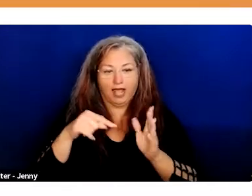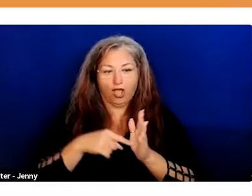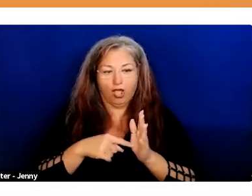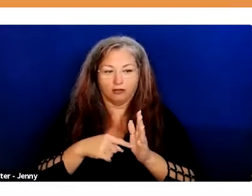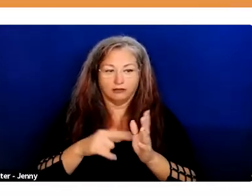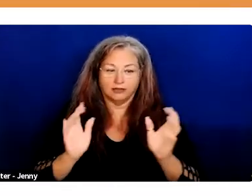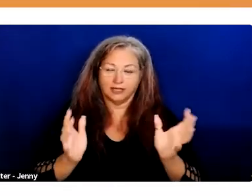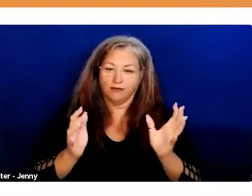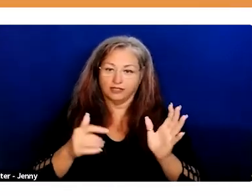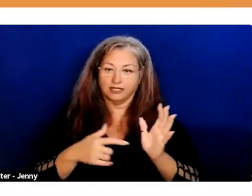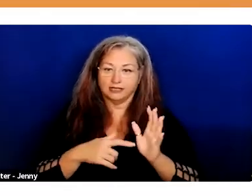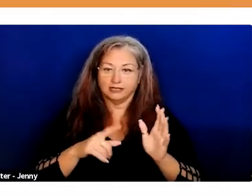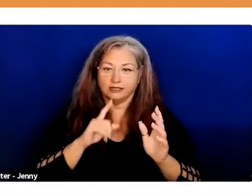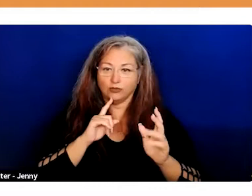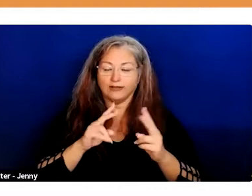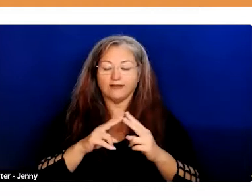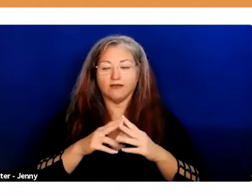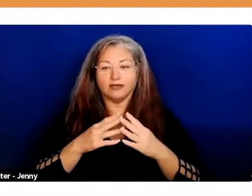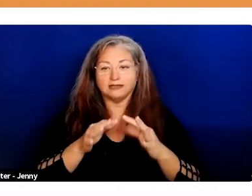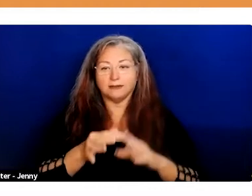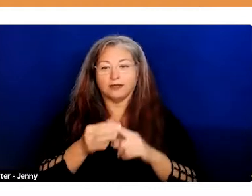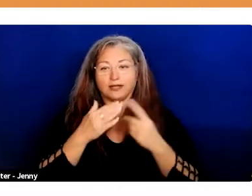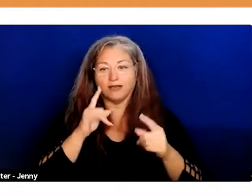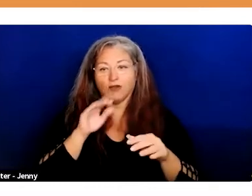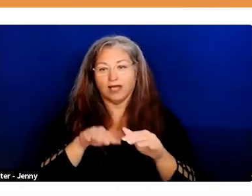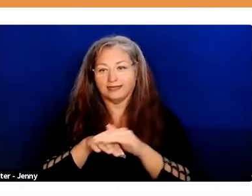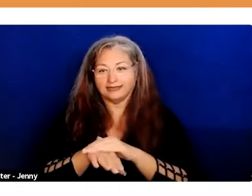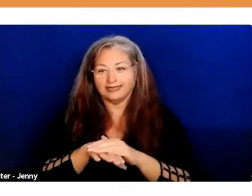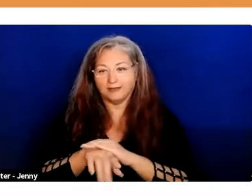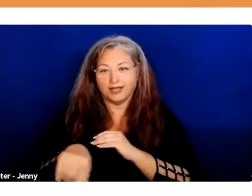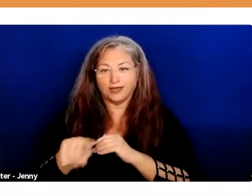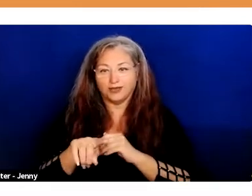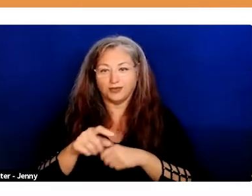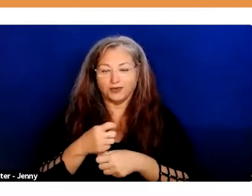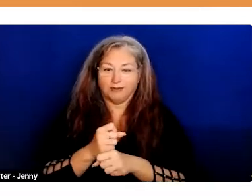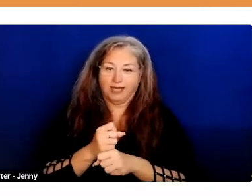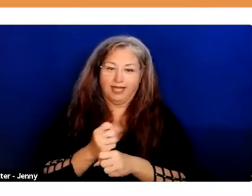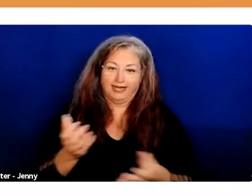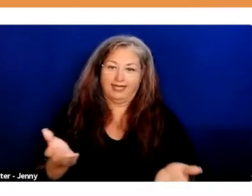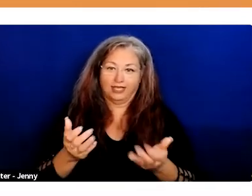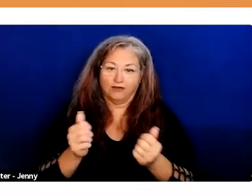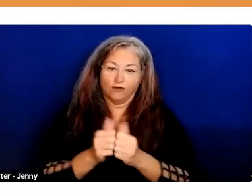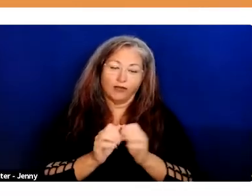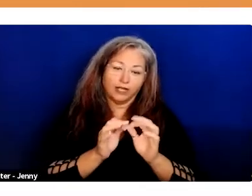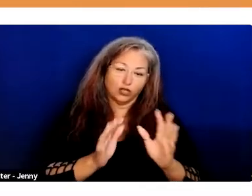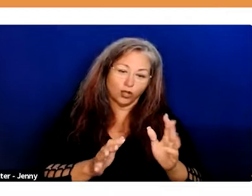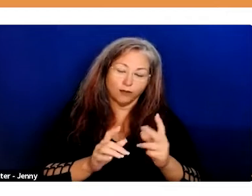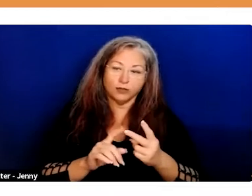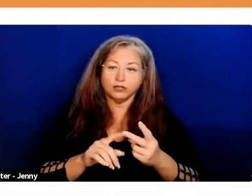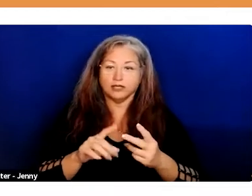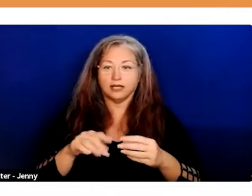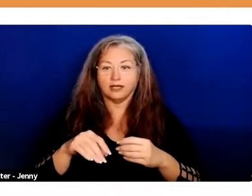conversation. Very special thank you to the accessibility you all have created here with the interpreters and for